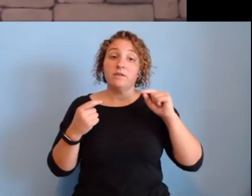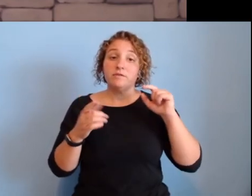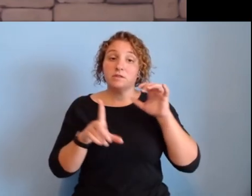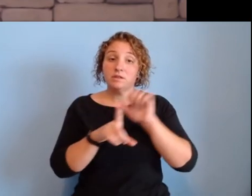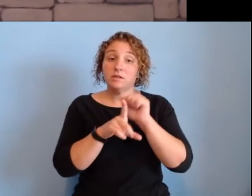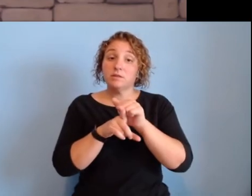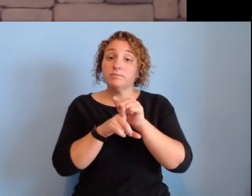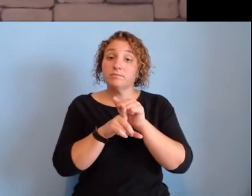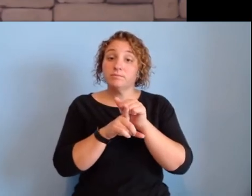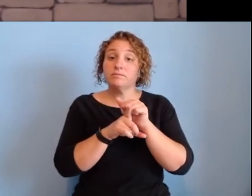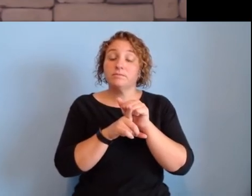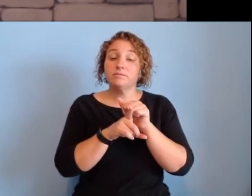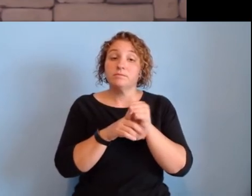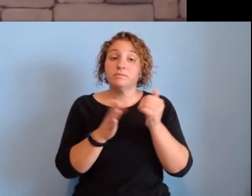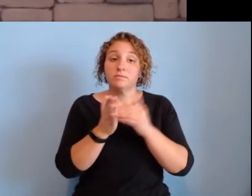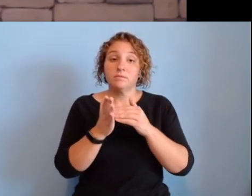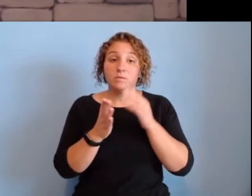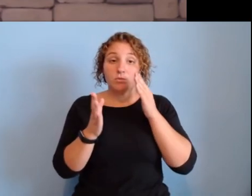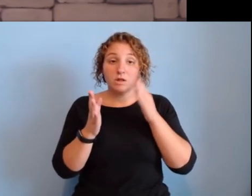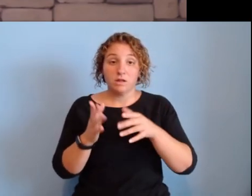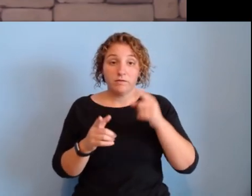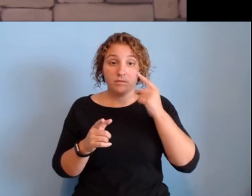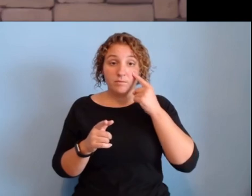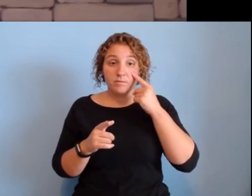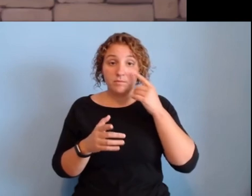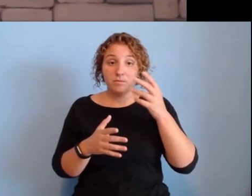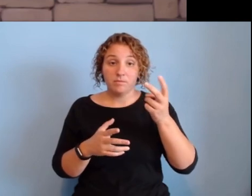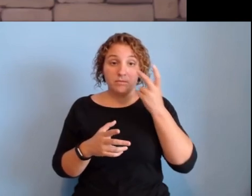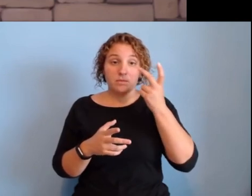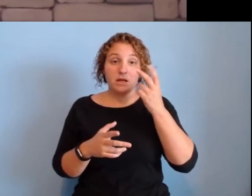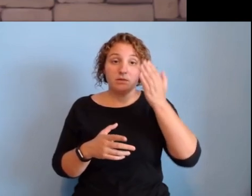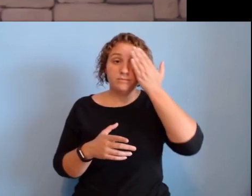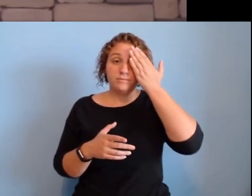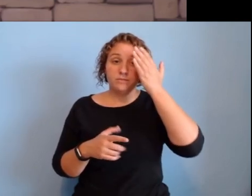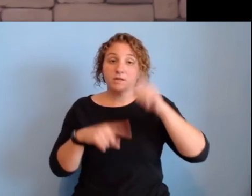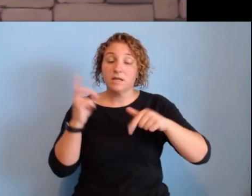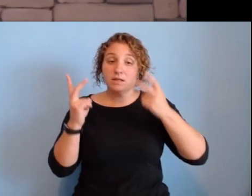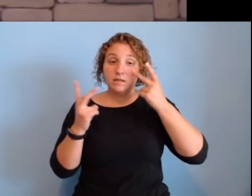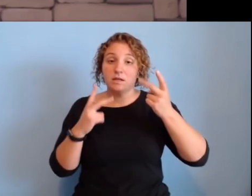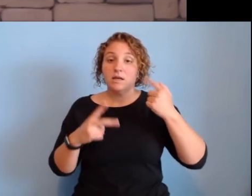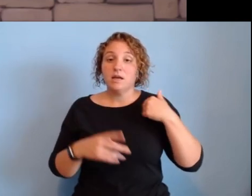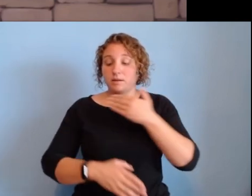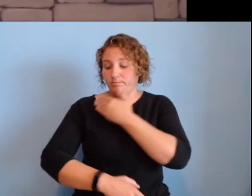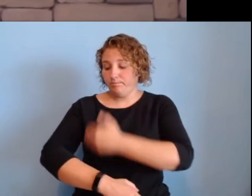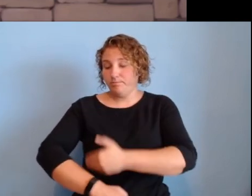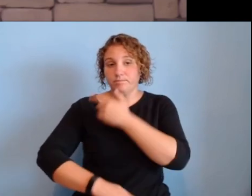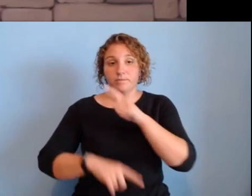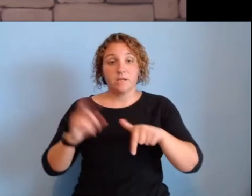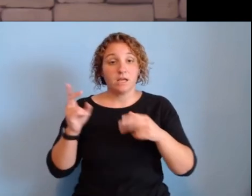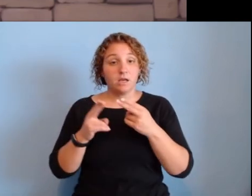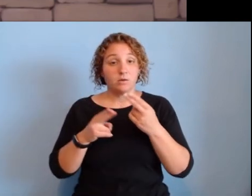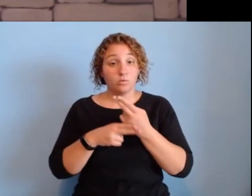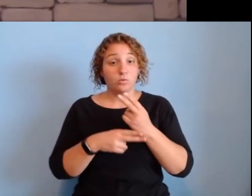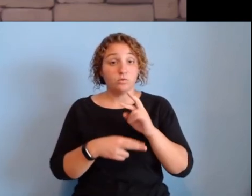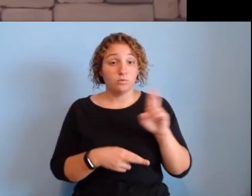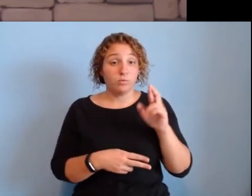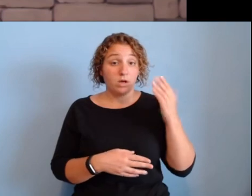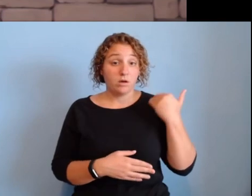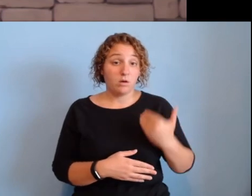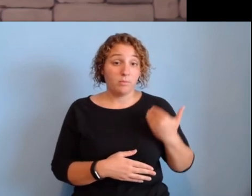against him that will leave him blind in one eye and loss of use of one appendage, probably his right arm again. He will go into perdition.